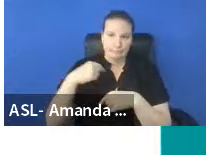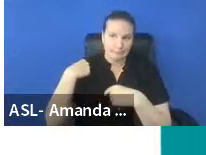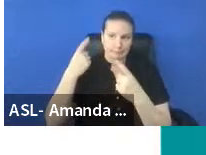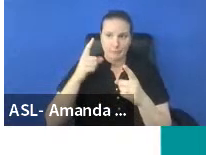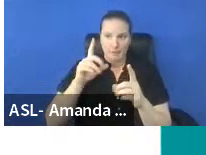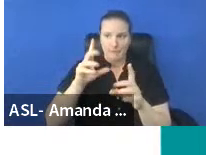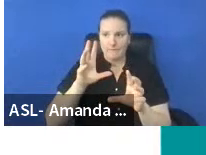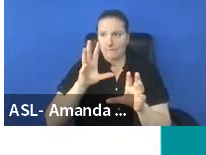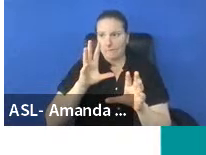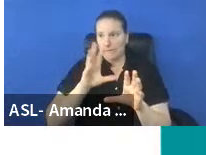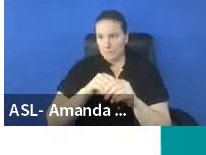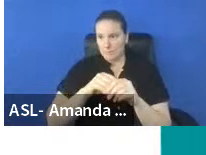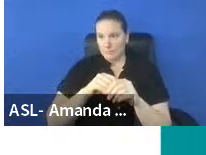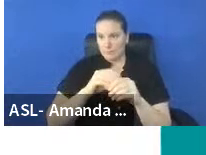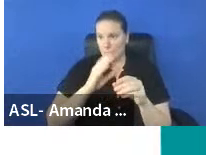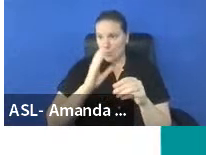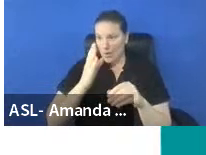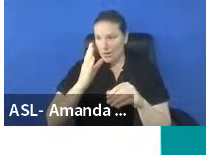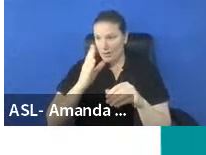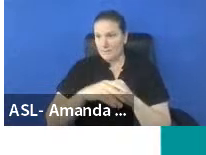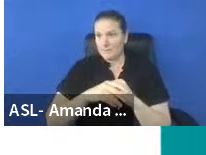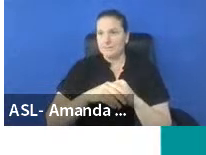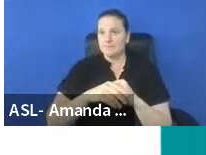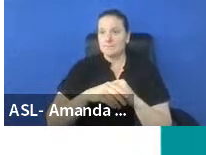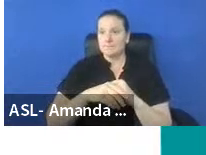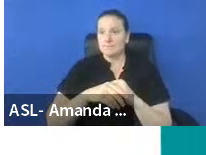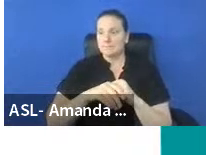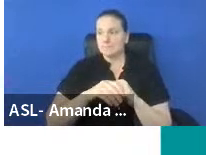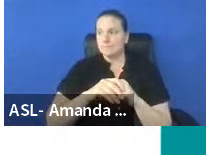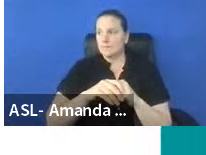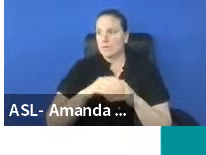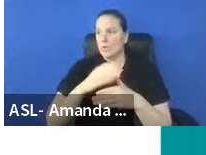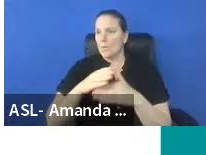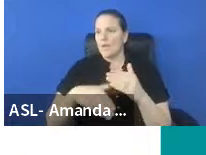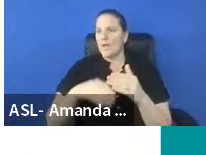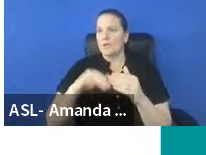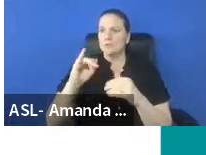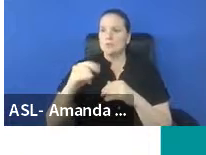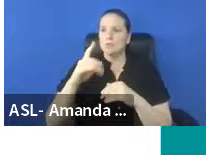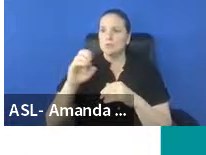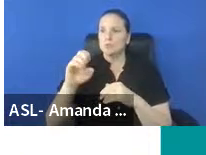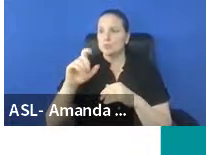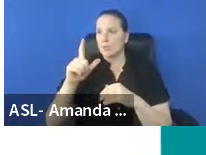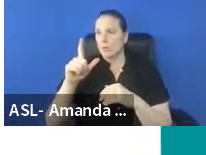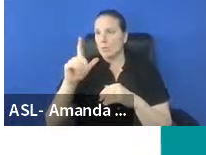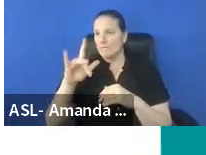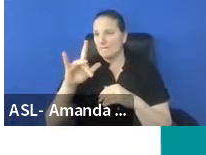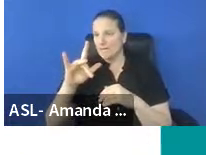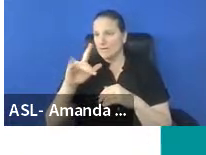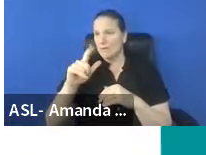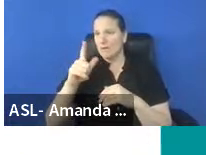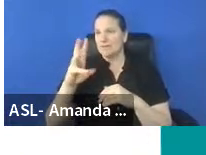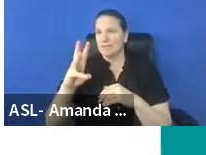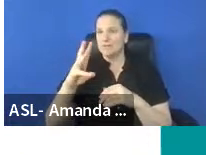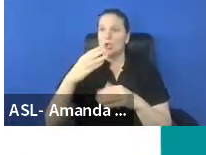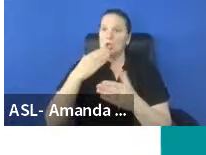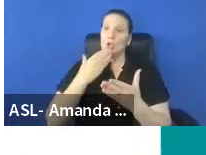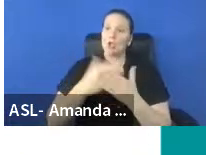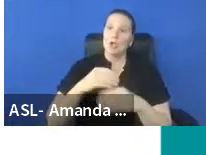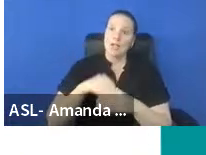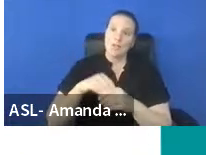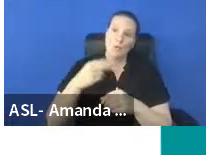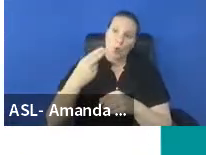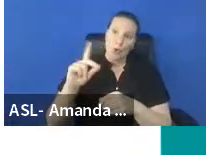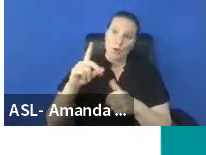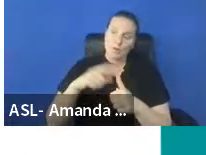to participate in. So through the weekend of June 25th and 26th, we were at Good in the Hood on